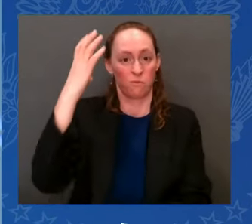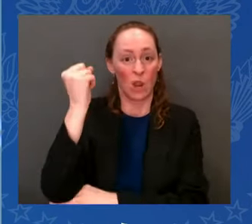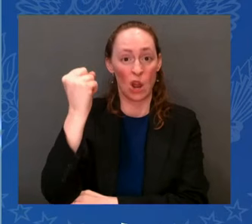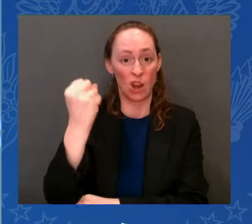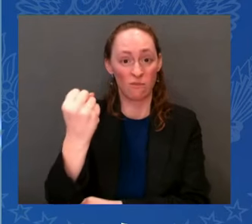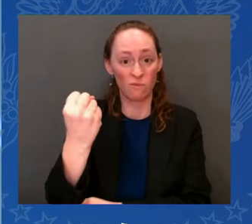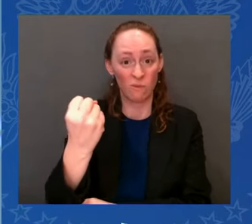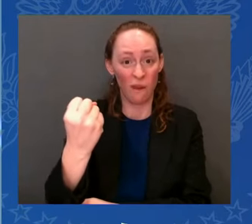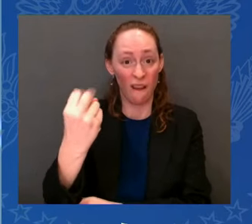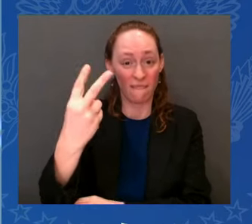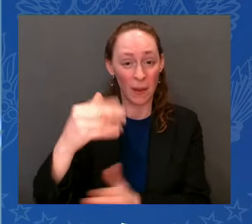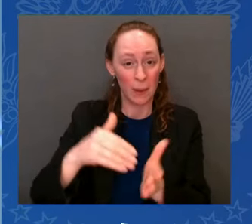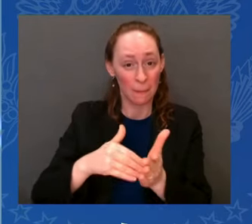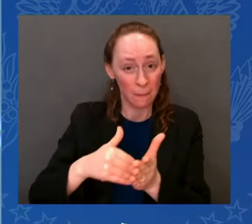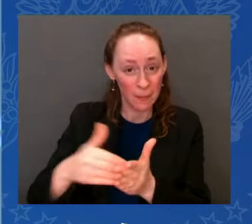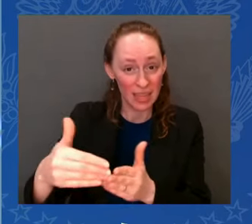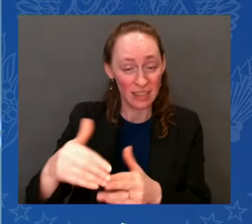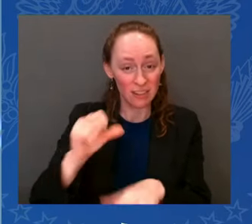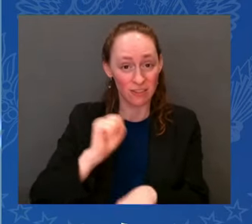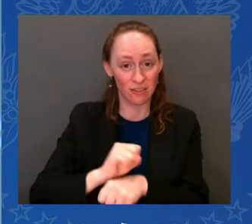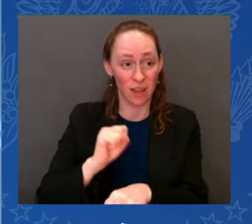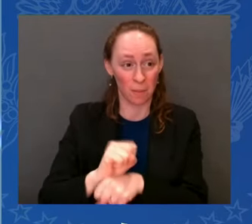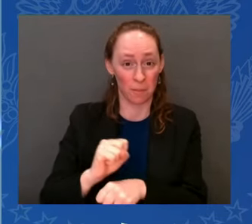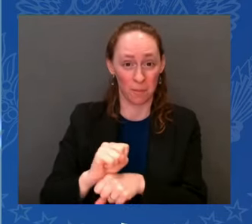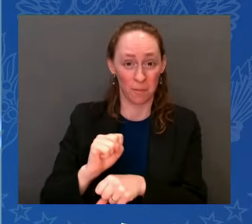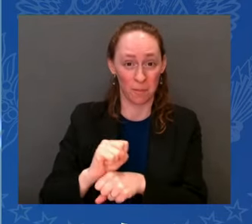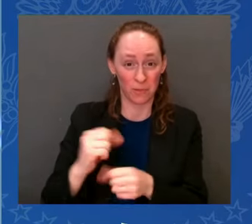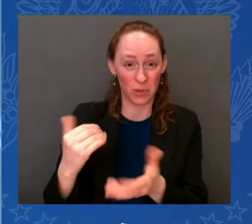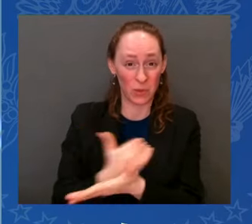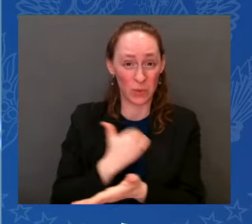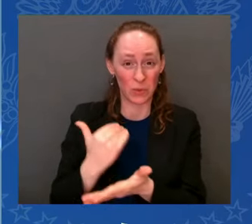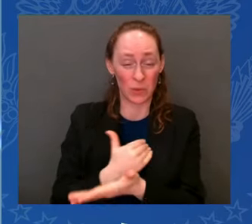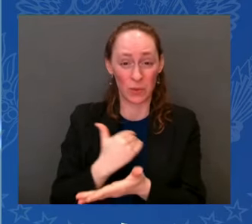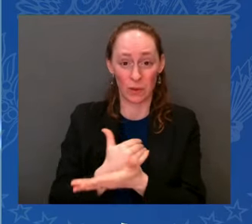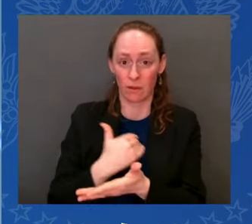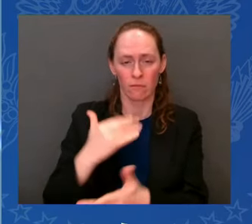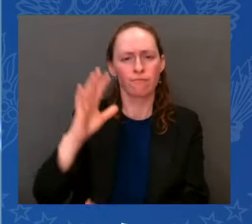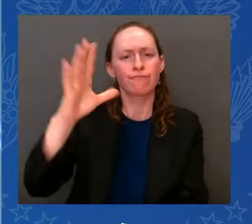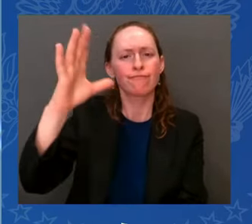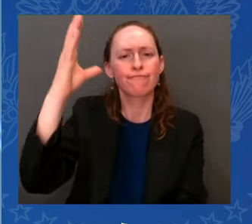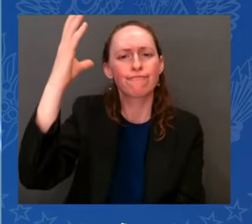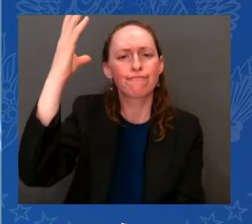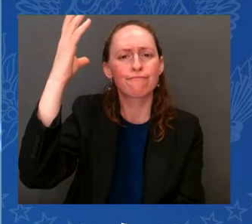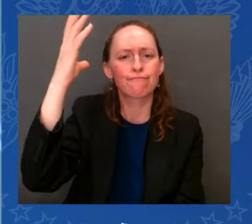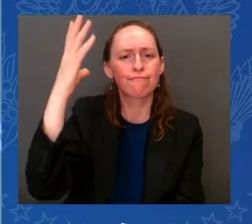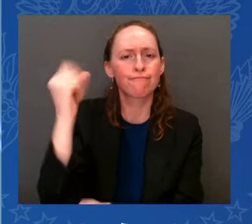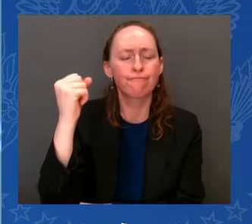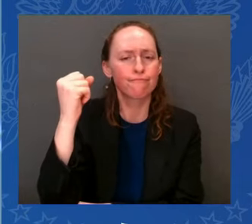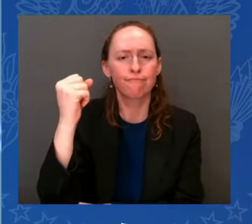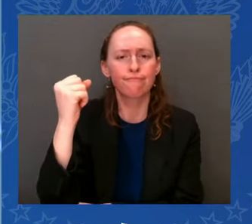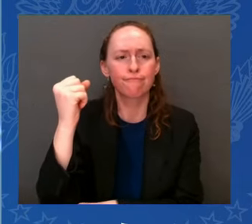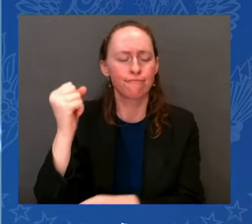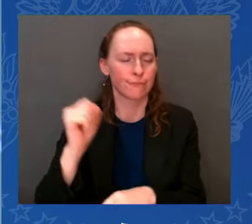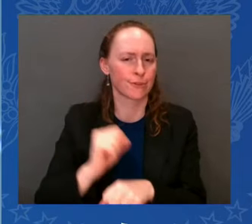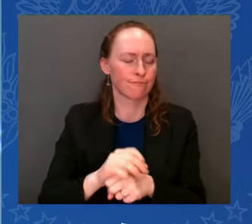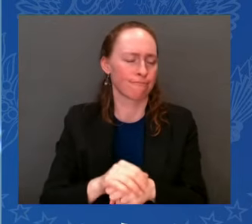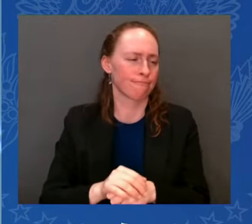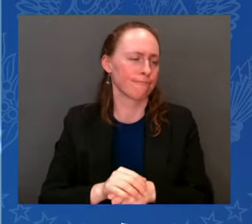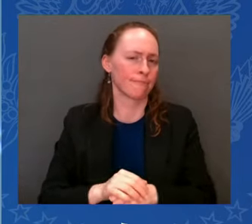any administration ever created in a 4-year term. And folks, the unemployment rate